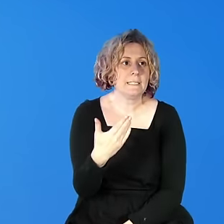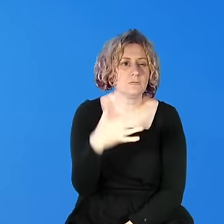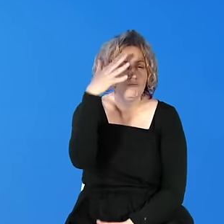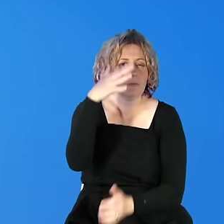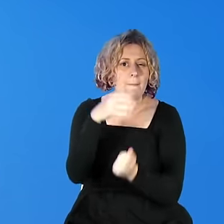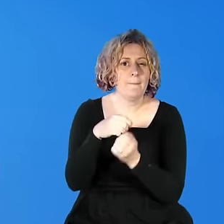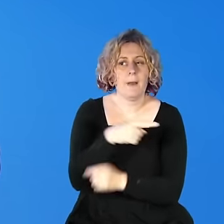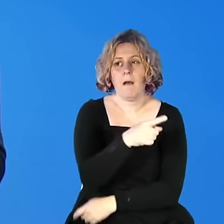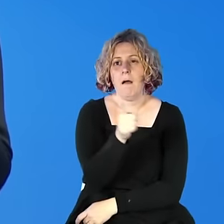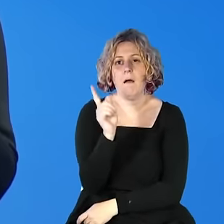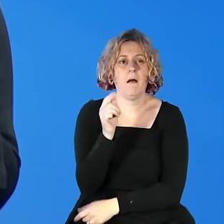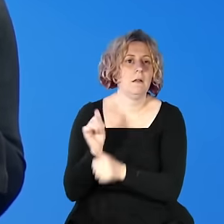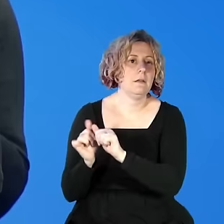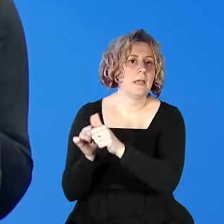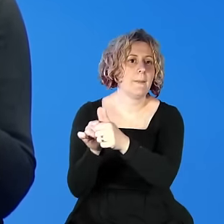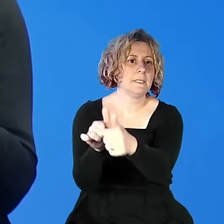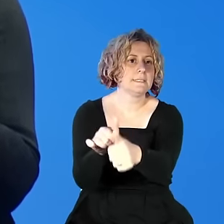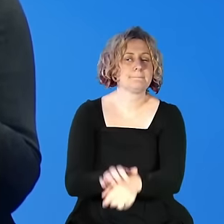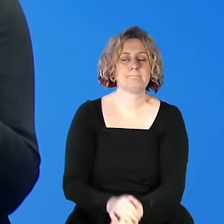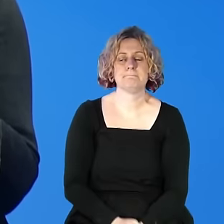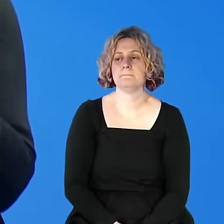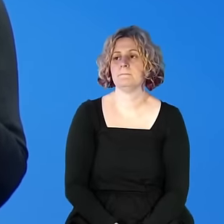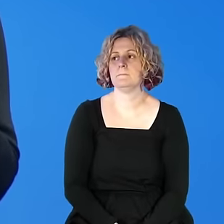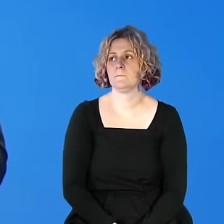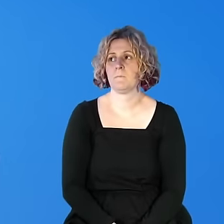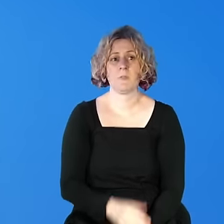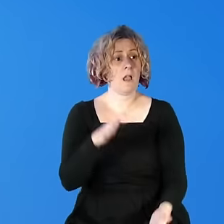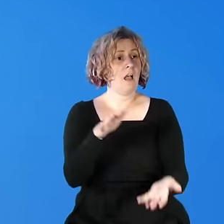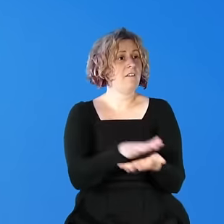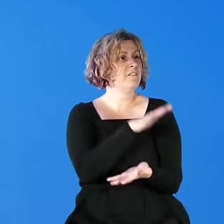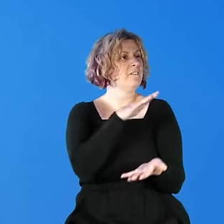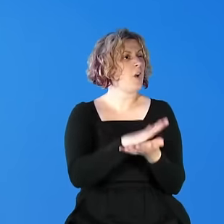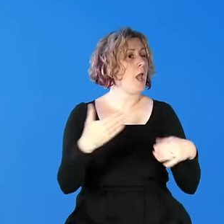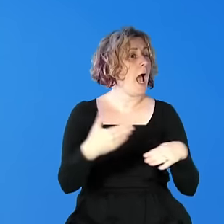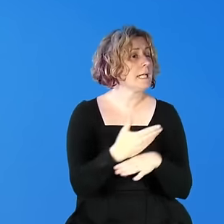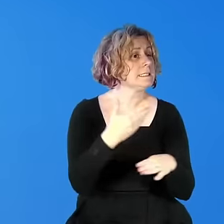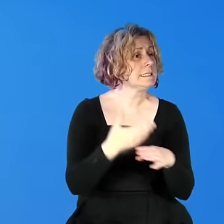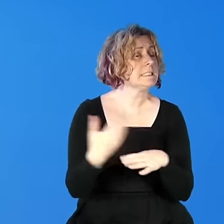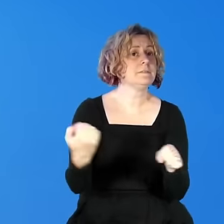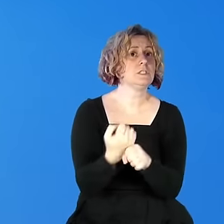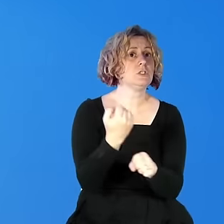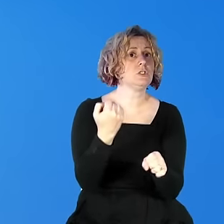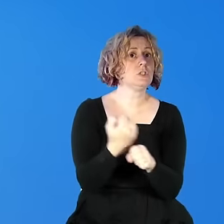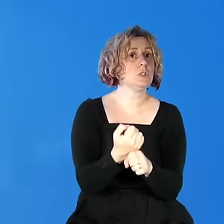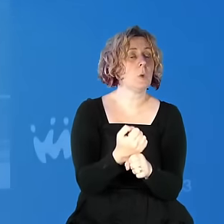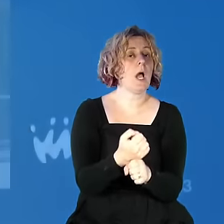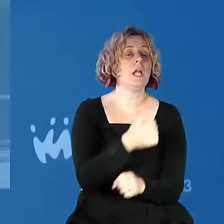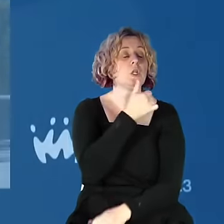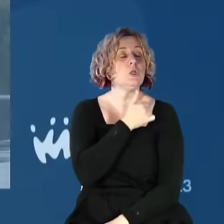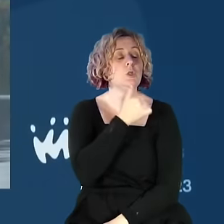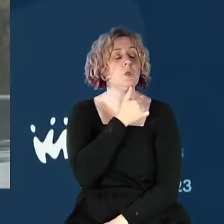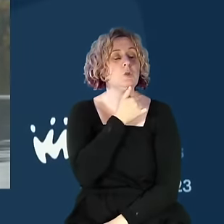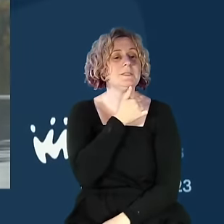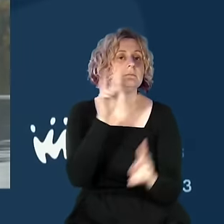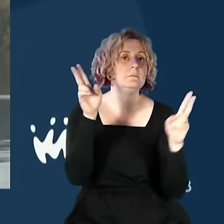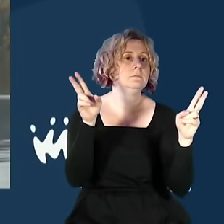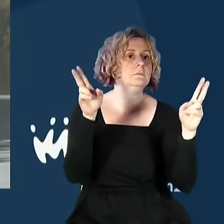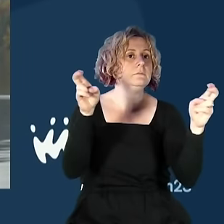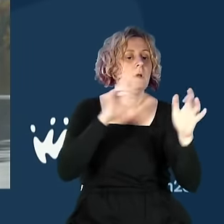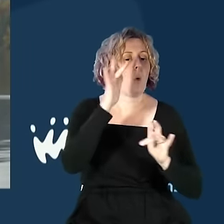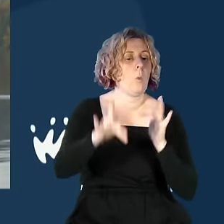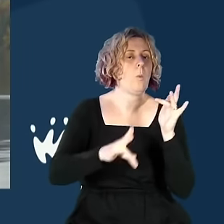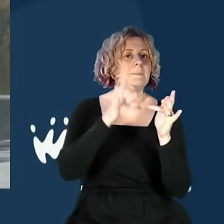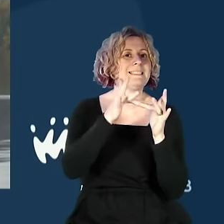us. There are many fun activities on offer locally, and you can use the Enjoy Keswick website to